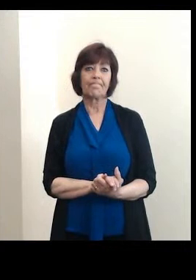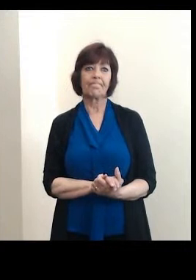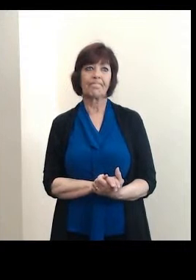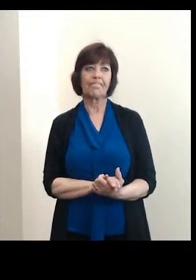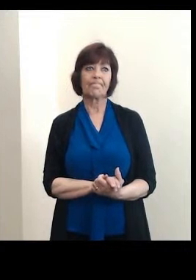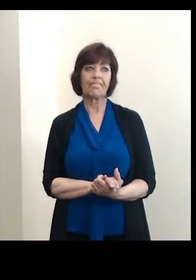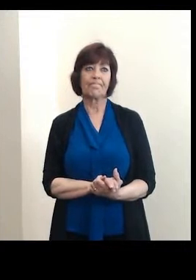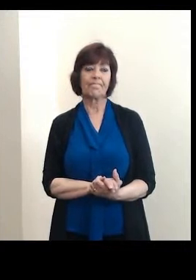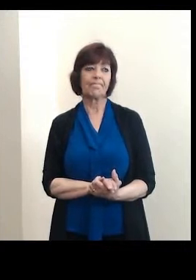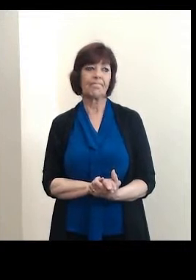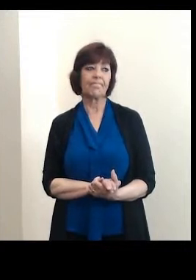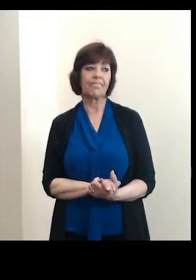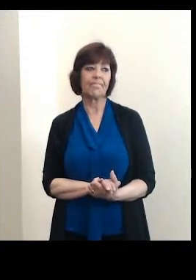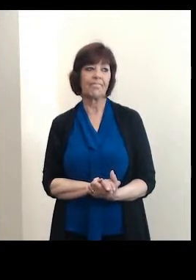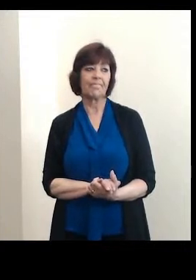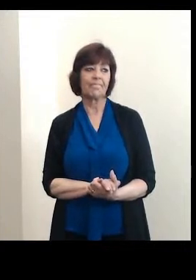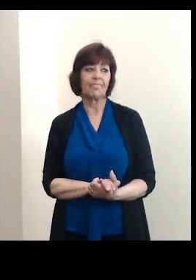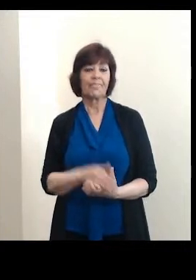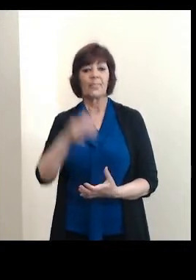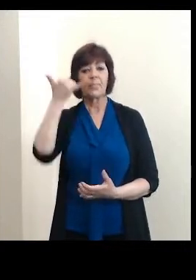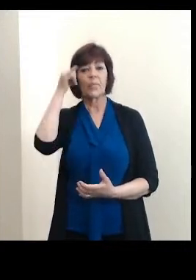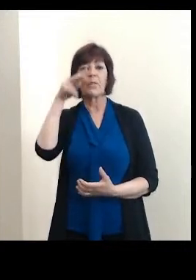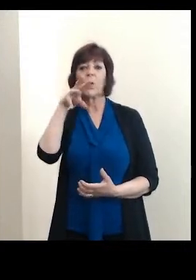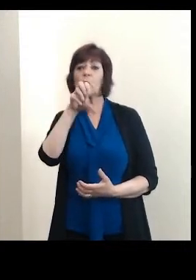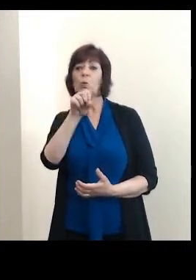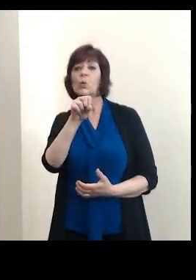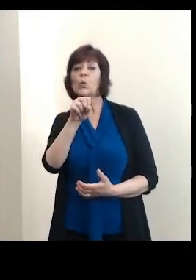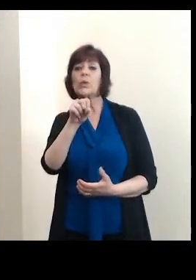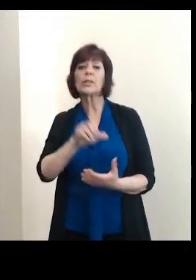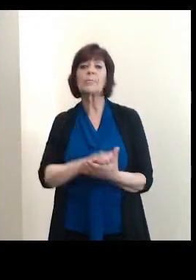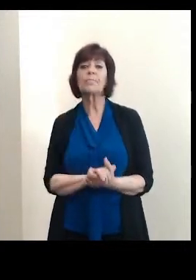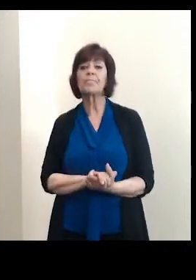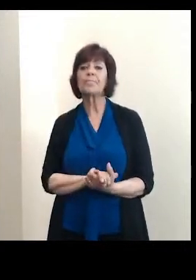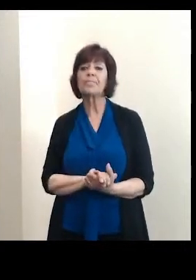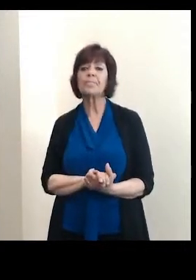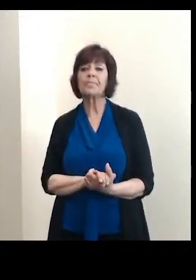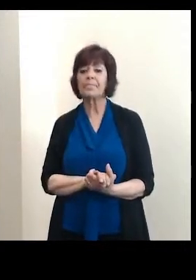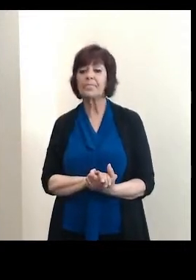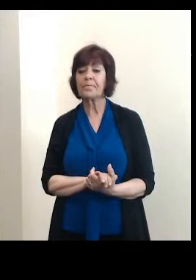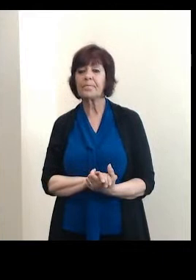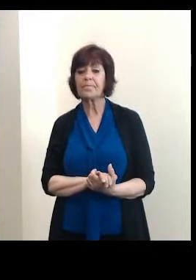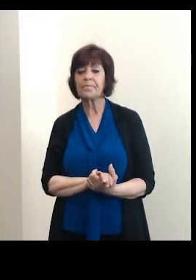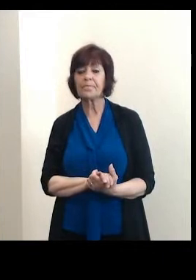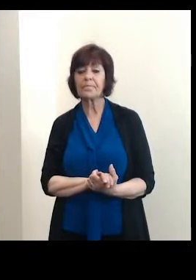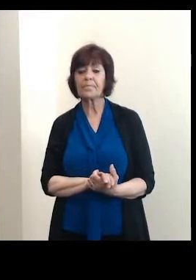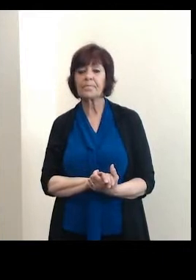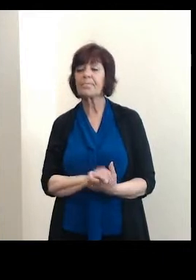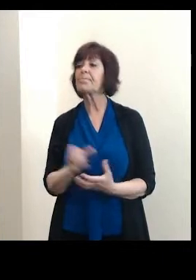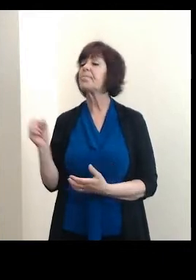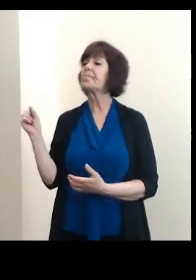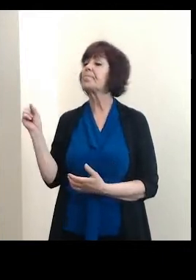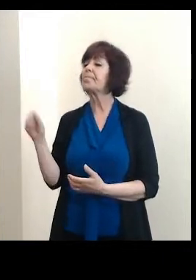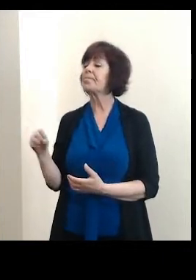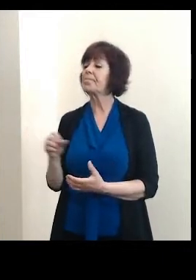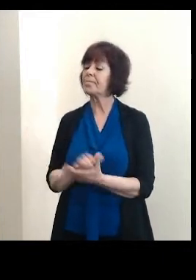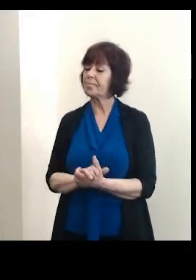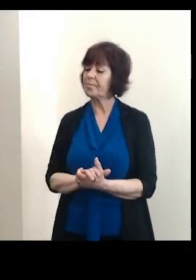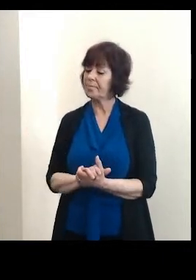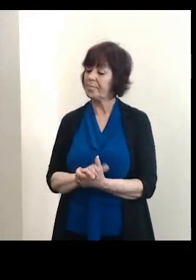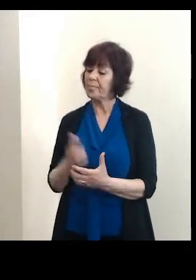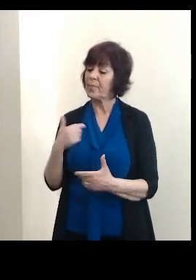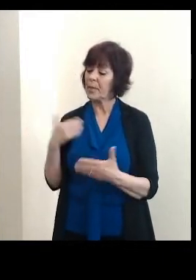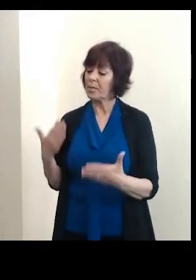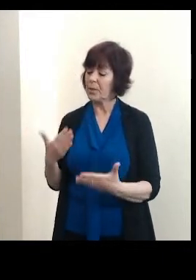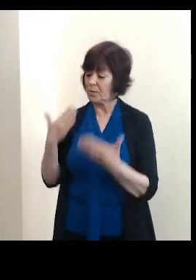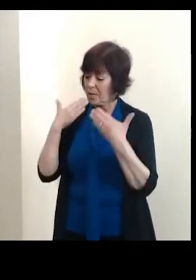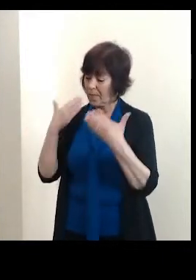If not, we will go to the Buffalo News. I think Tom Prohaska is on. Yes, Mr. Poloncarz, I'm here.